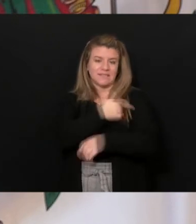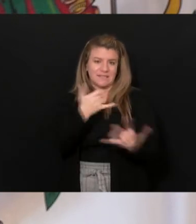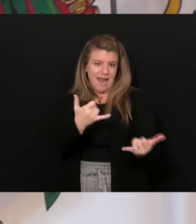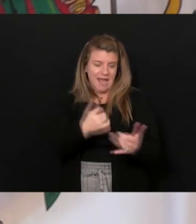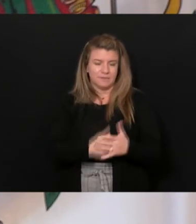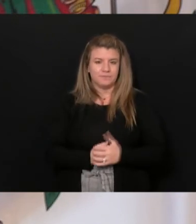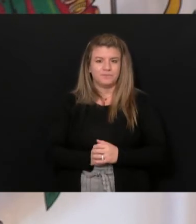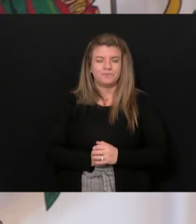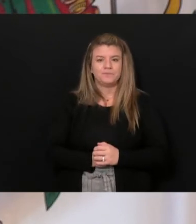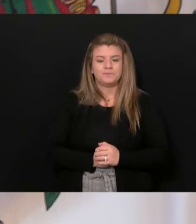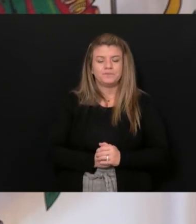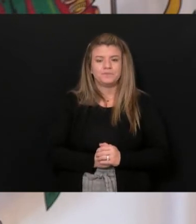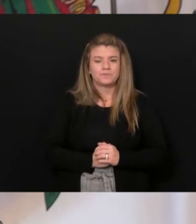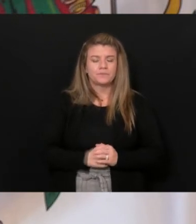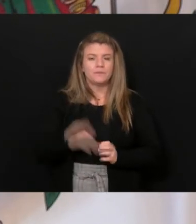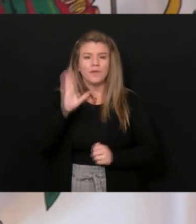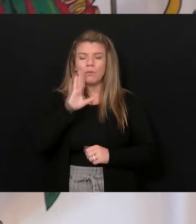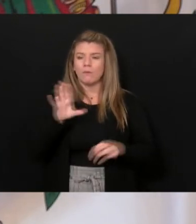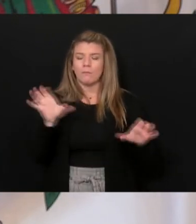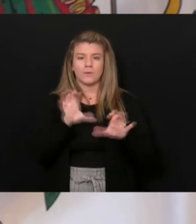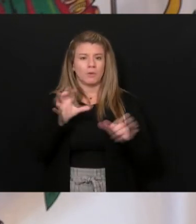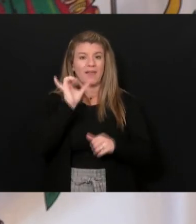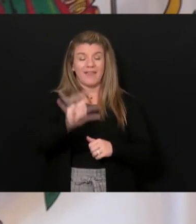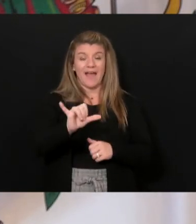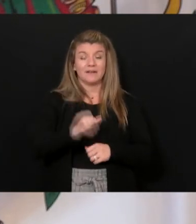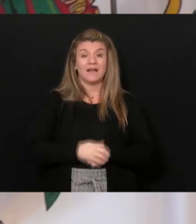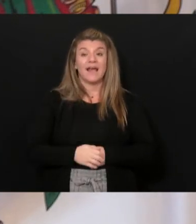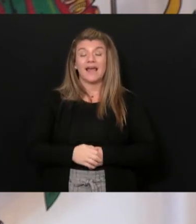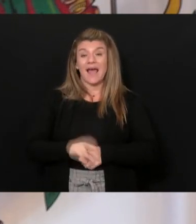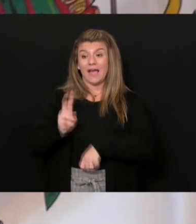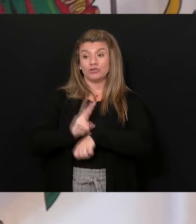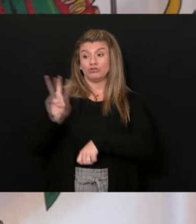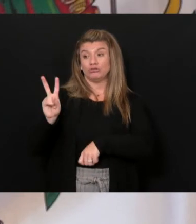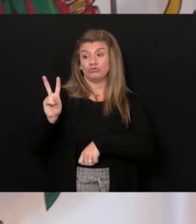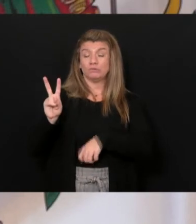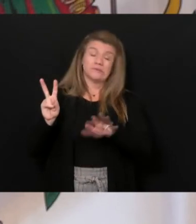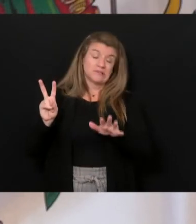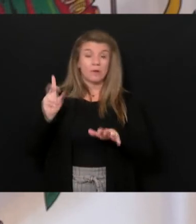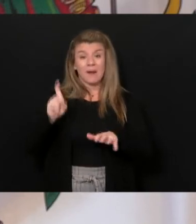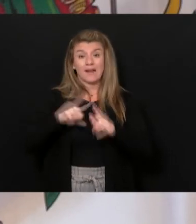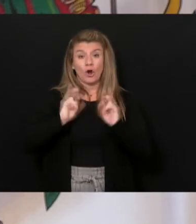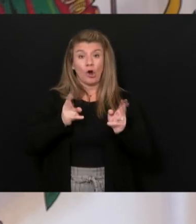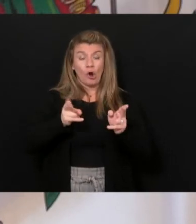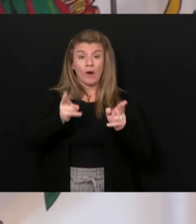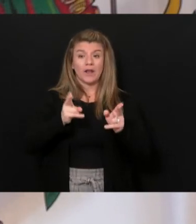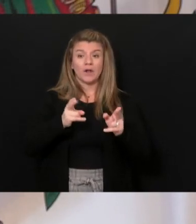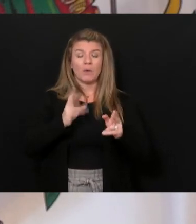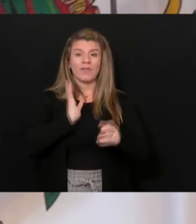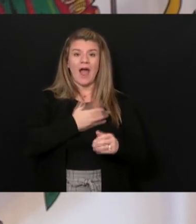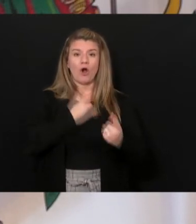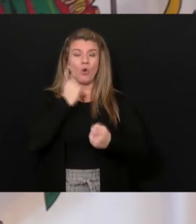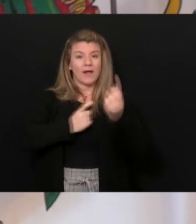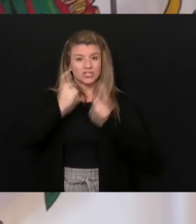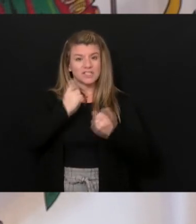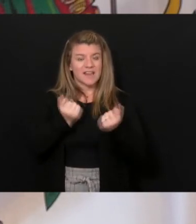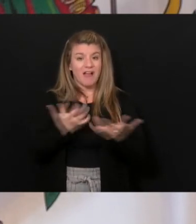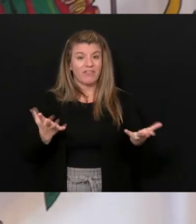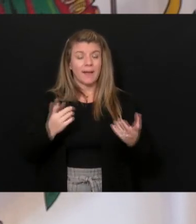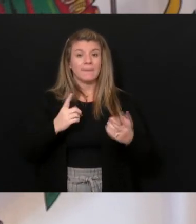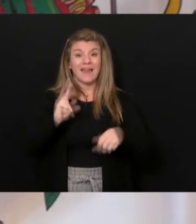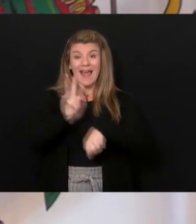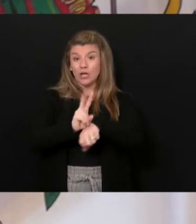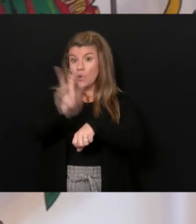and we'll be doing all that. And at 2 o'clock today, so we're going to probably have to hurry a little bit with our questions and everything, but at 2 o'clock